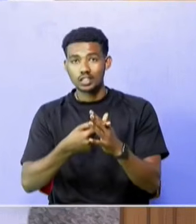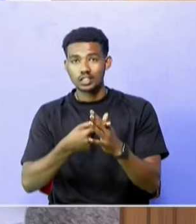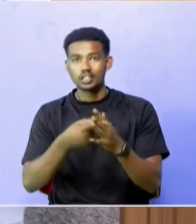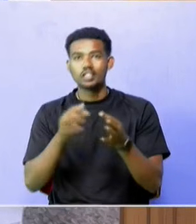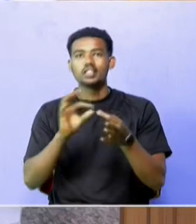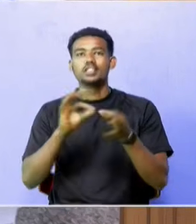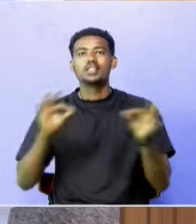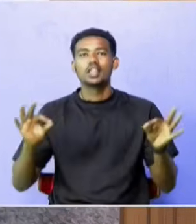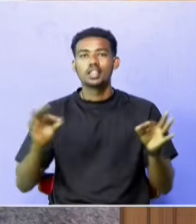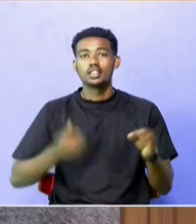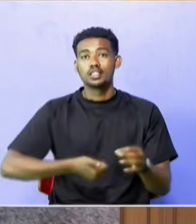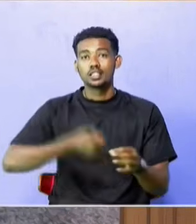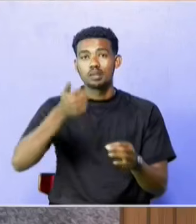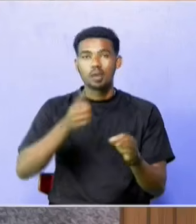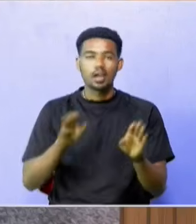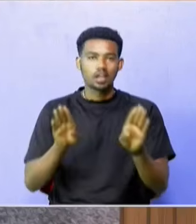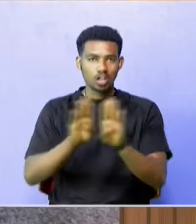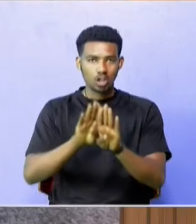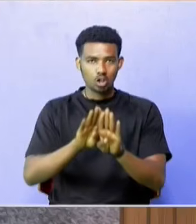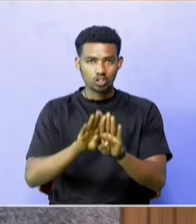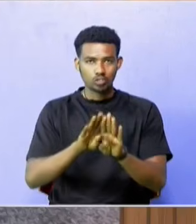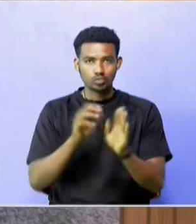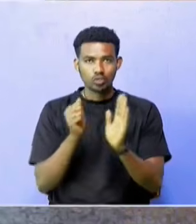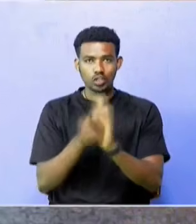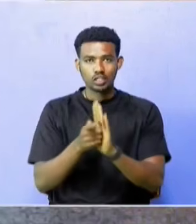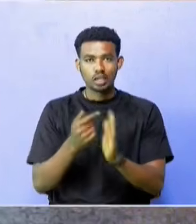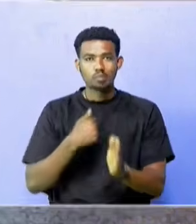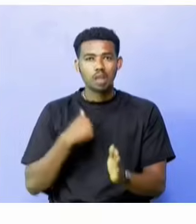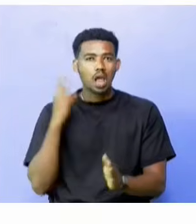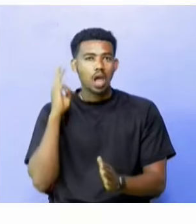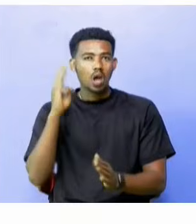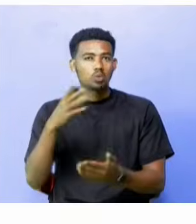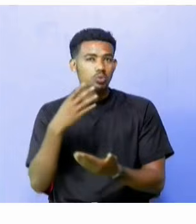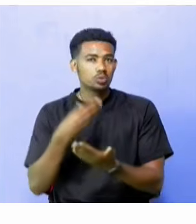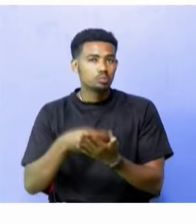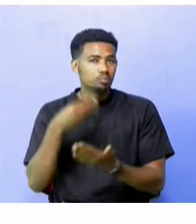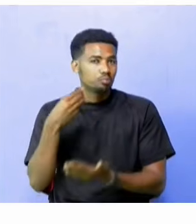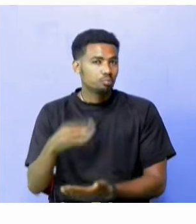the main clause. Like, for example, look at this. I would buy